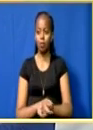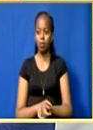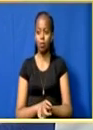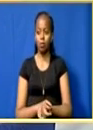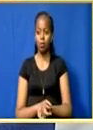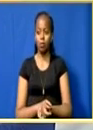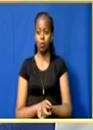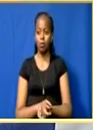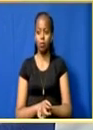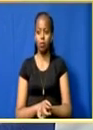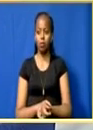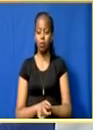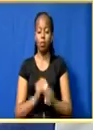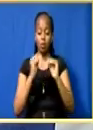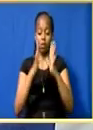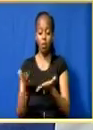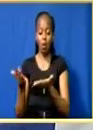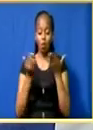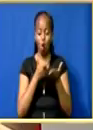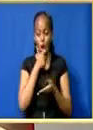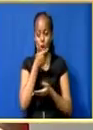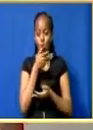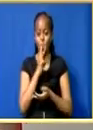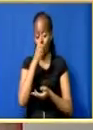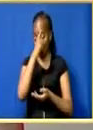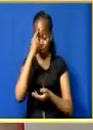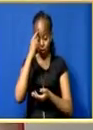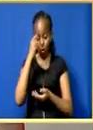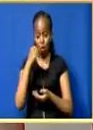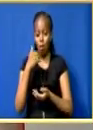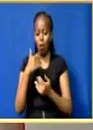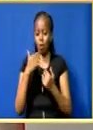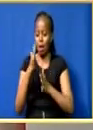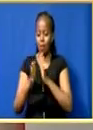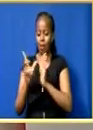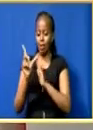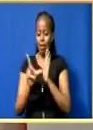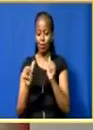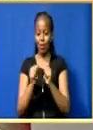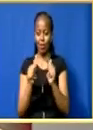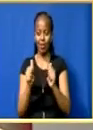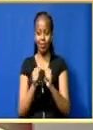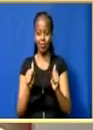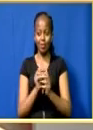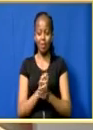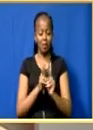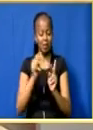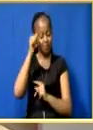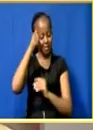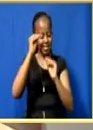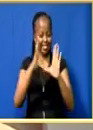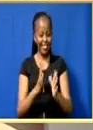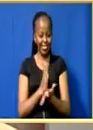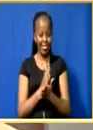here. So teacher brought hot water. Yes. Because she had planned her lesson very well. She's brilliant.